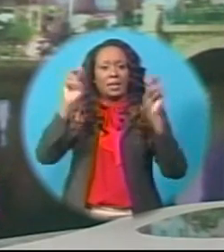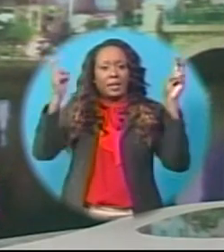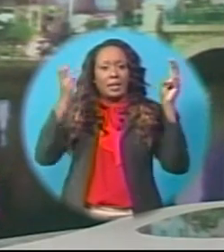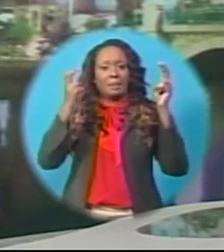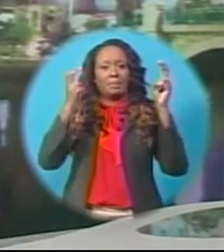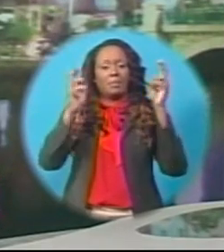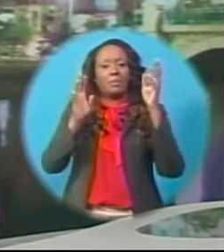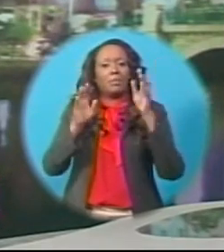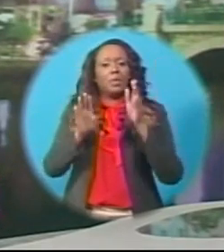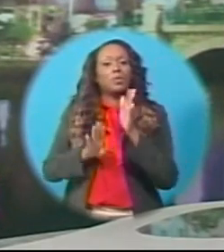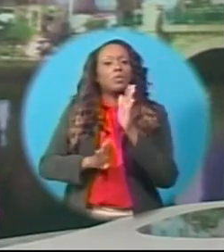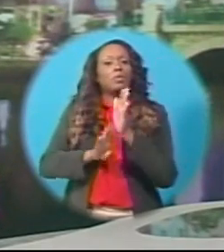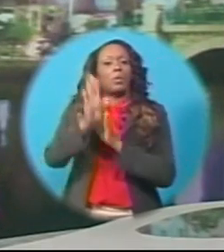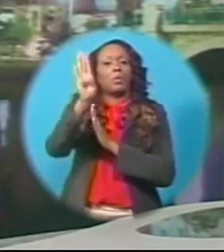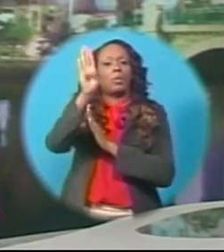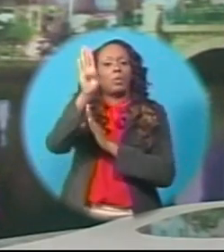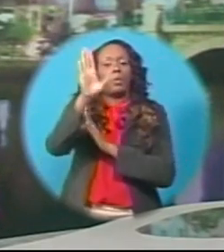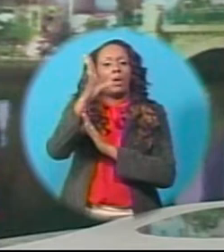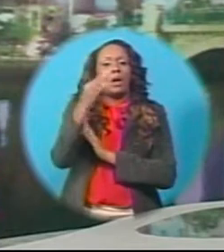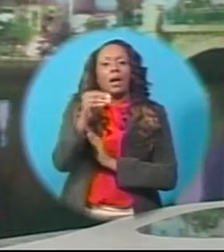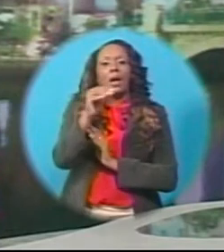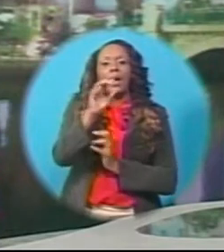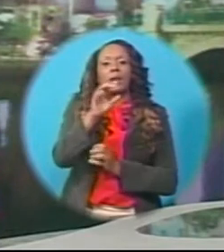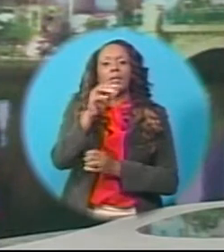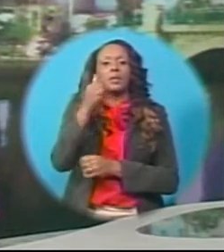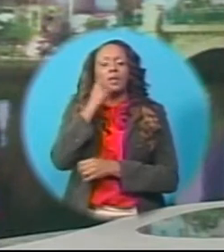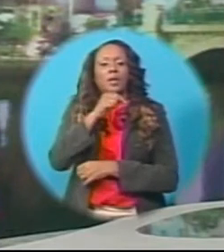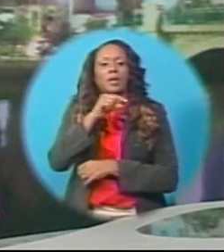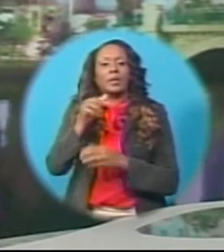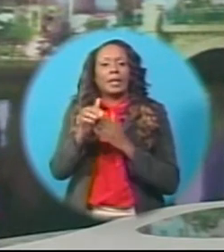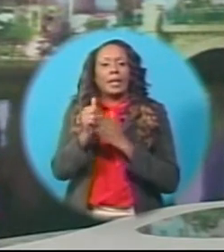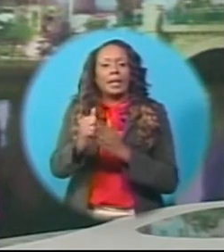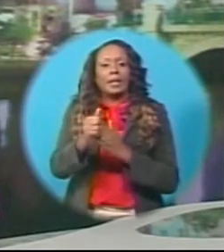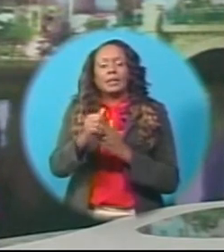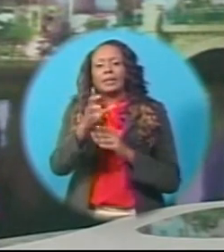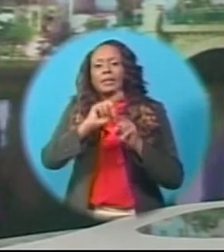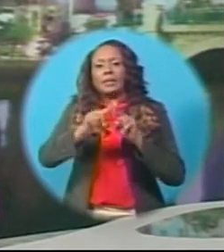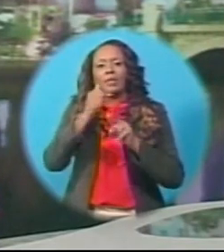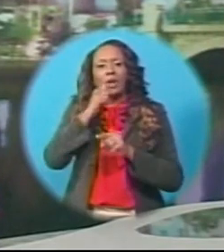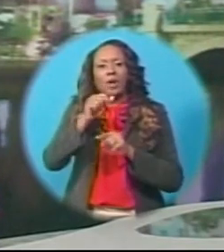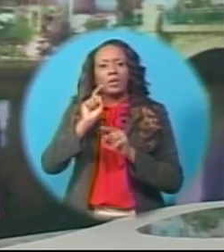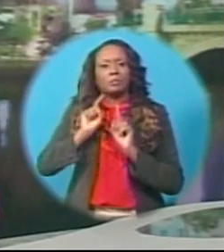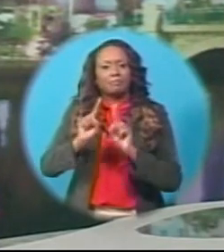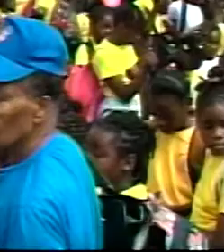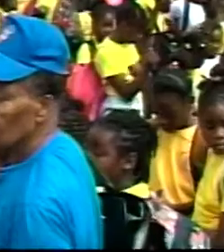and attracted brownies and guides from schools across the island. Ryan Broom has more.